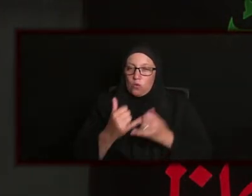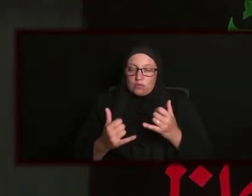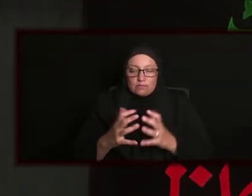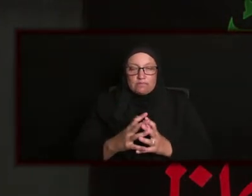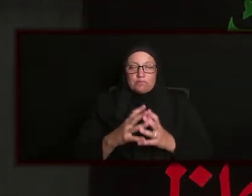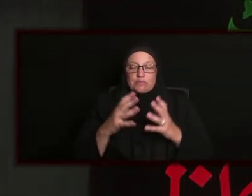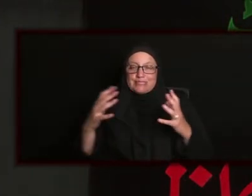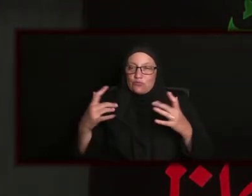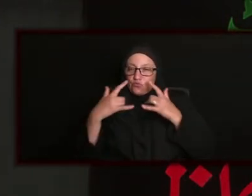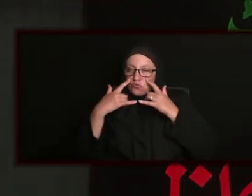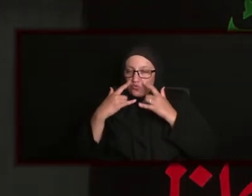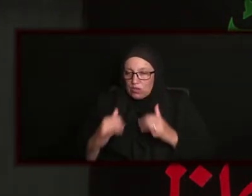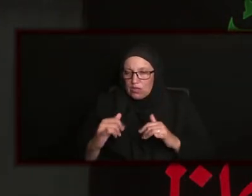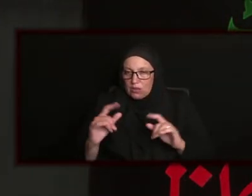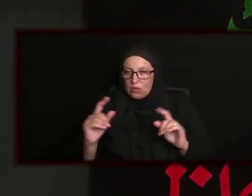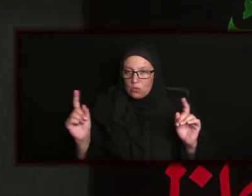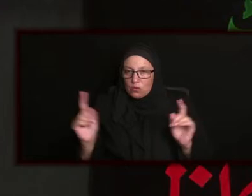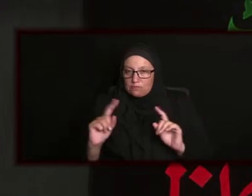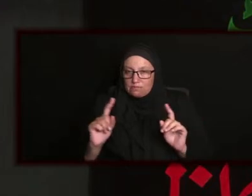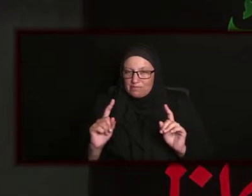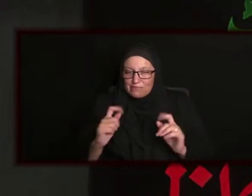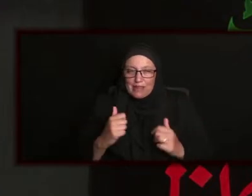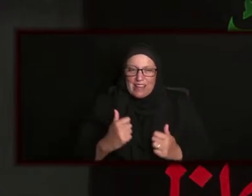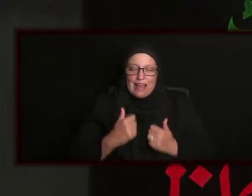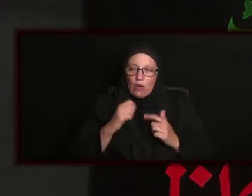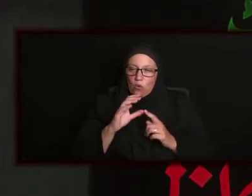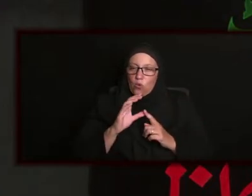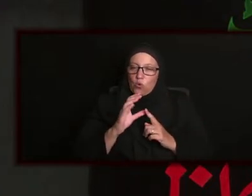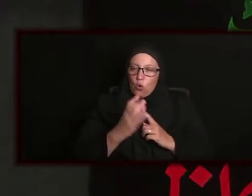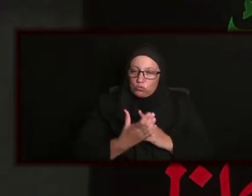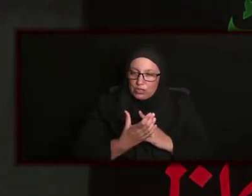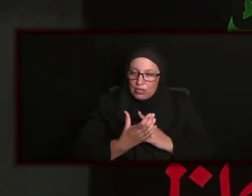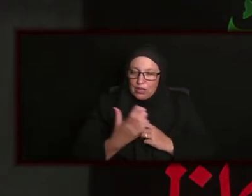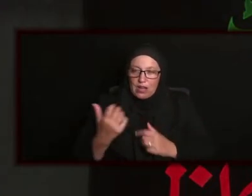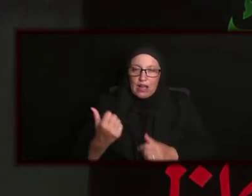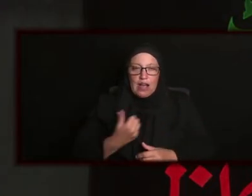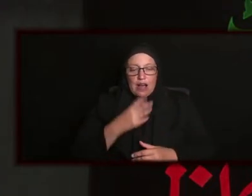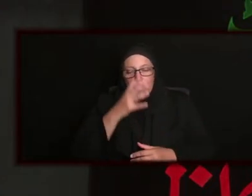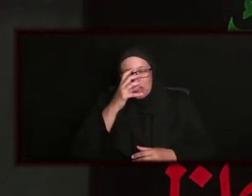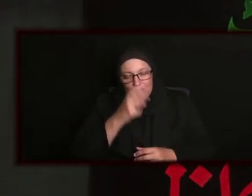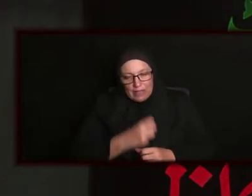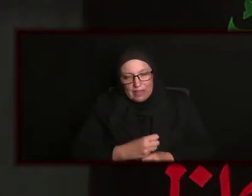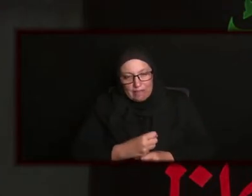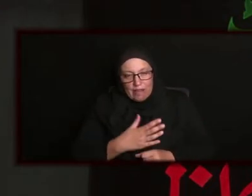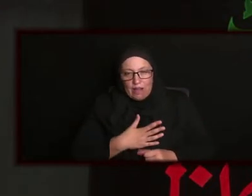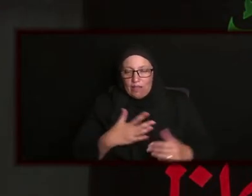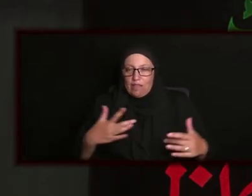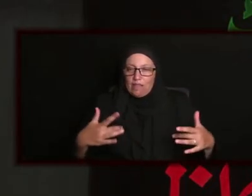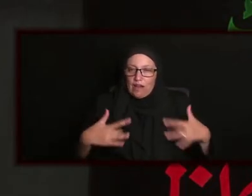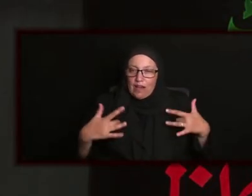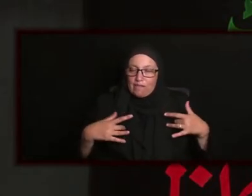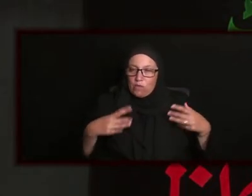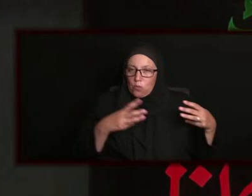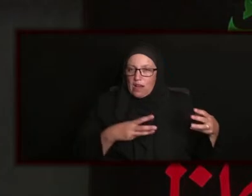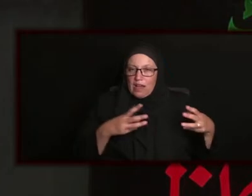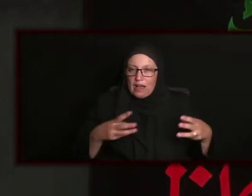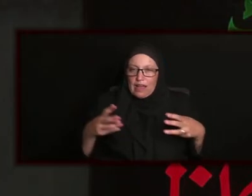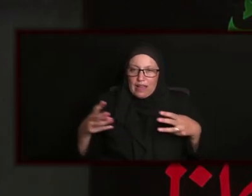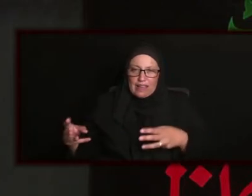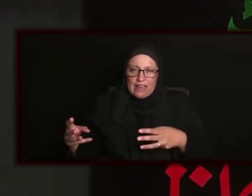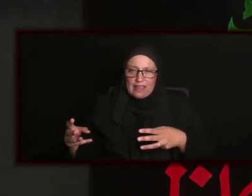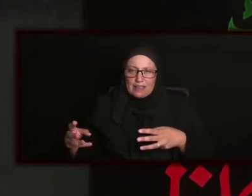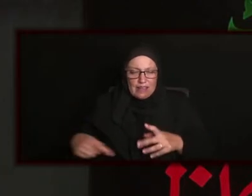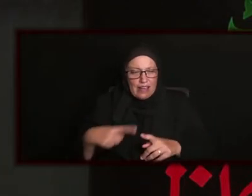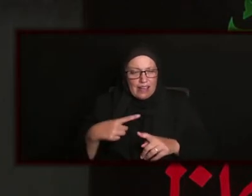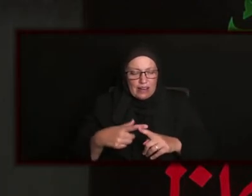to our culture, meaning our beliefs and our lifestyle, our practices, to our